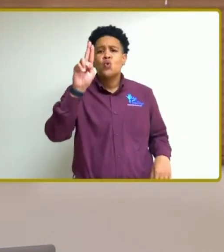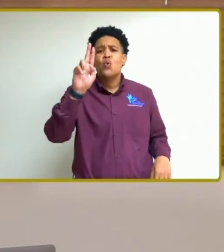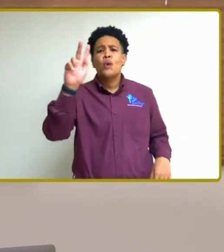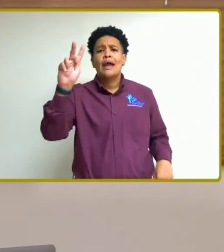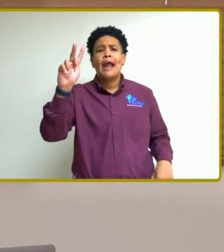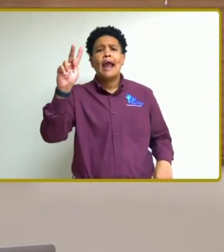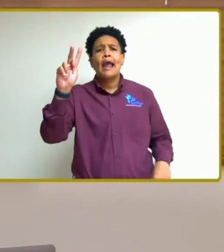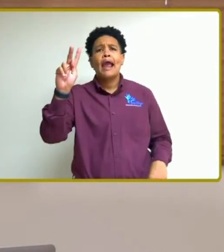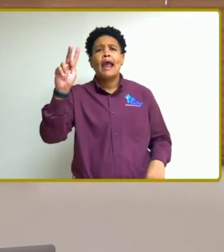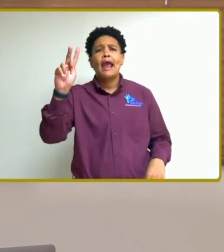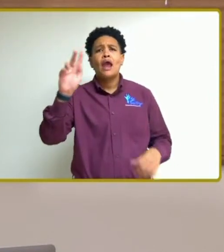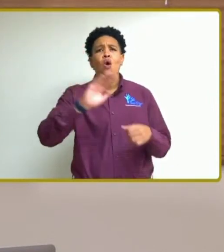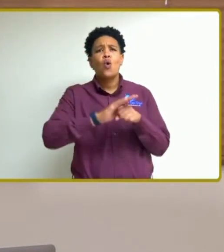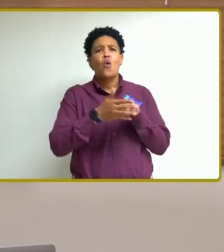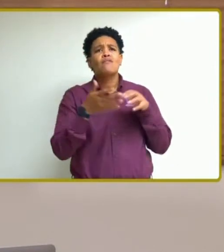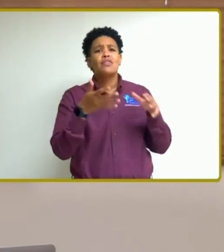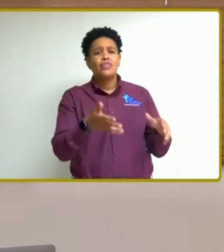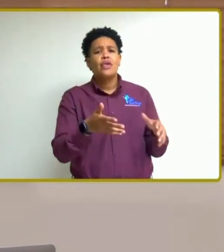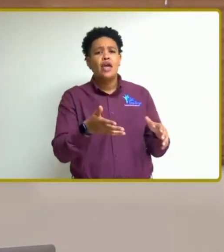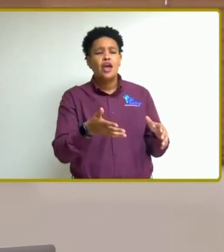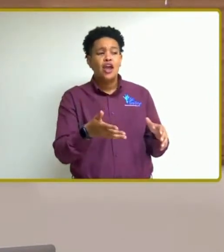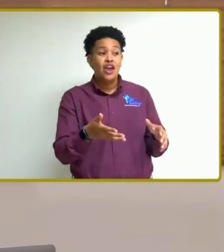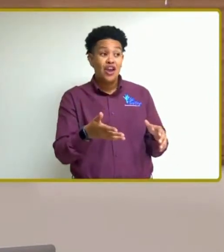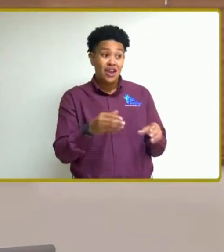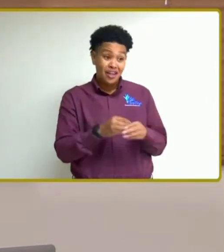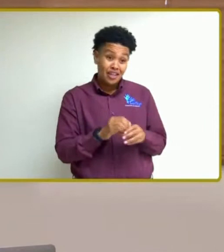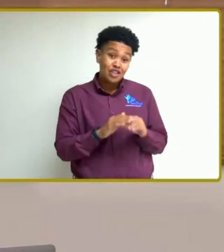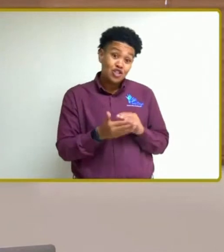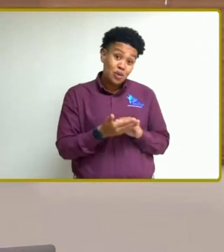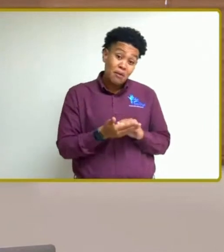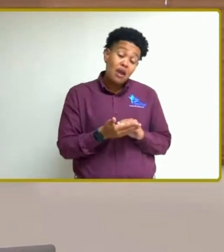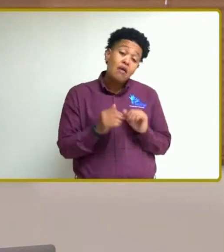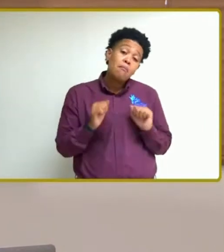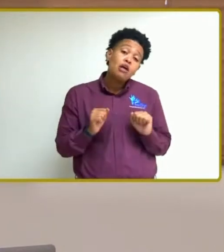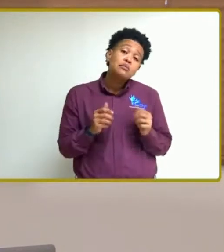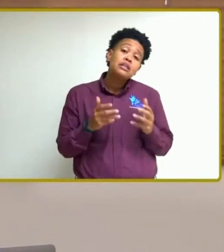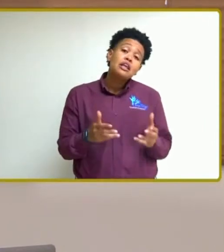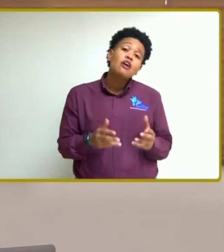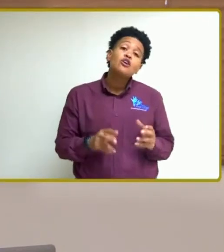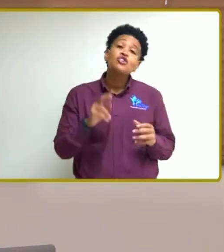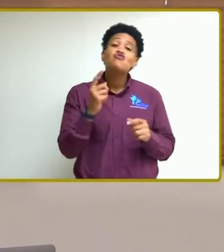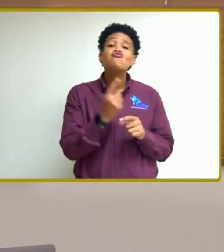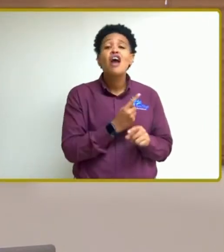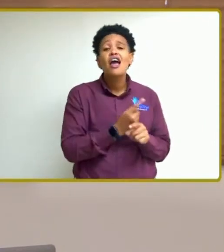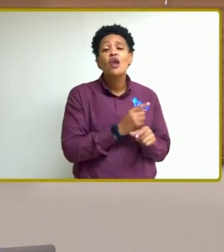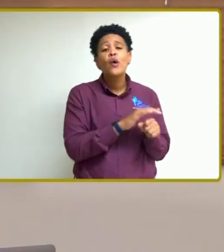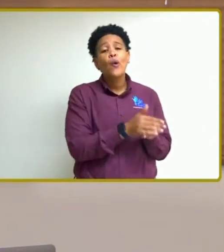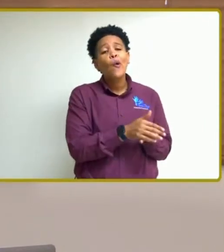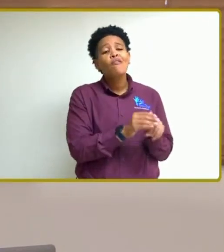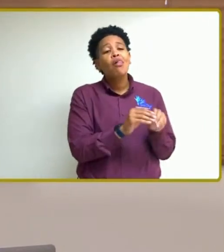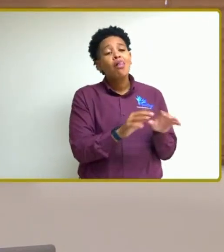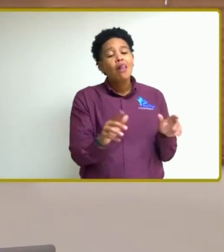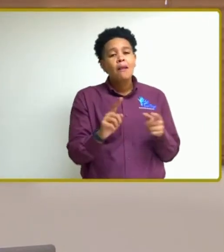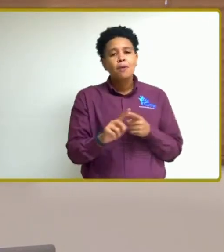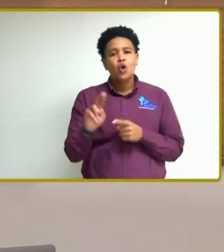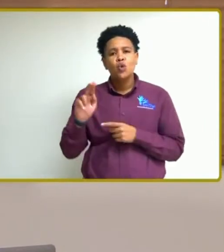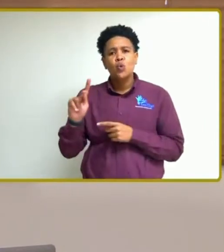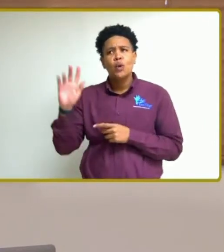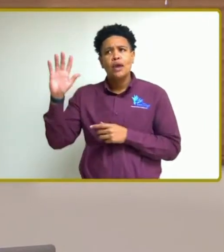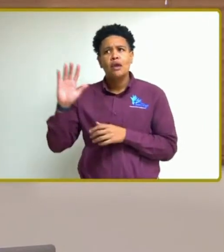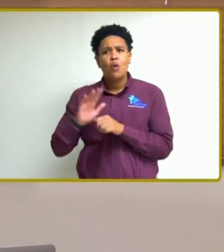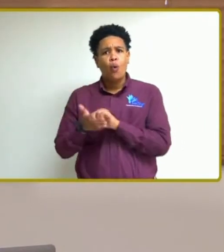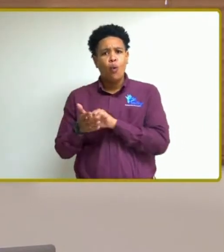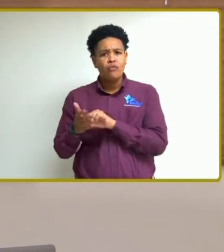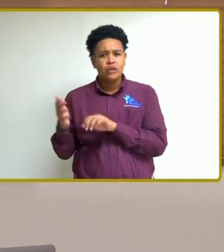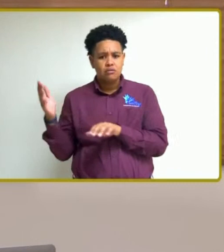lead to, now that you have 2 strains, which is the regular strain plus the UK strain, it is possible that persons